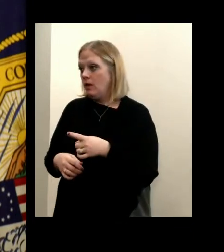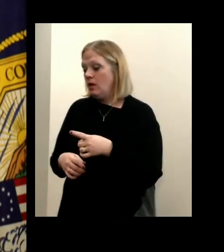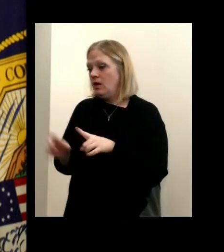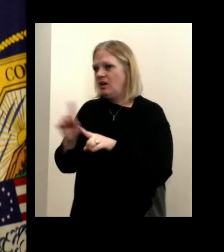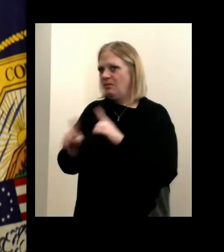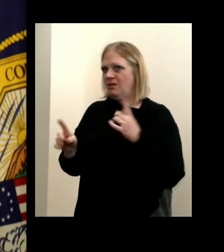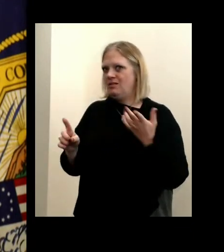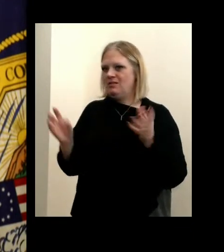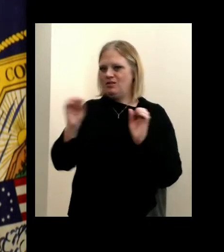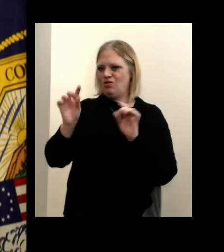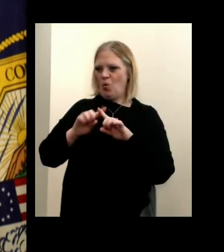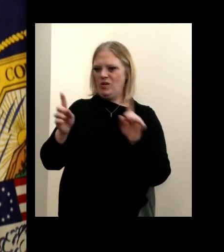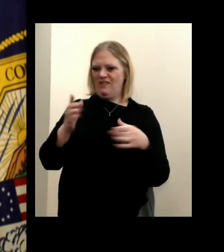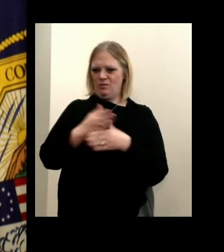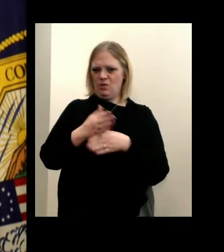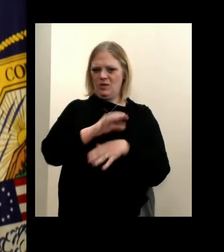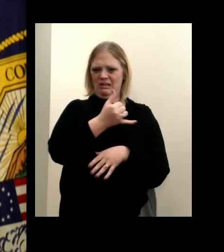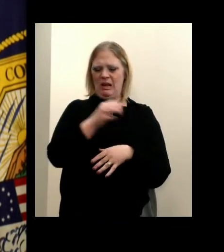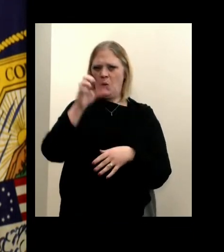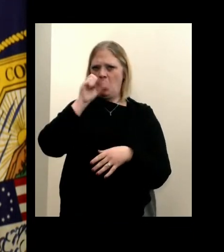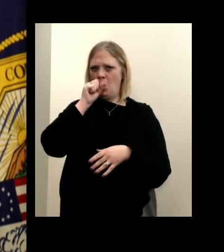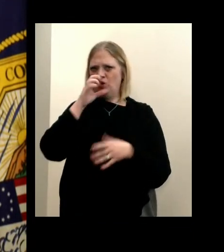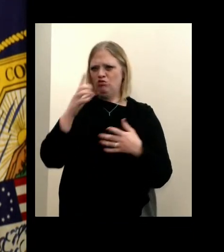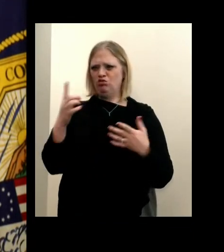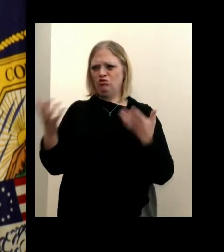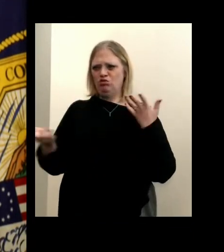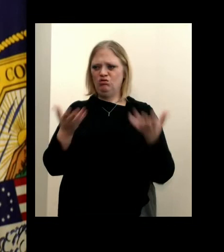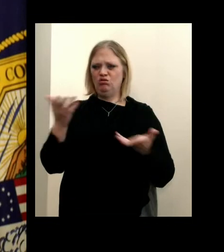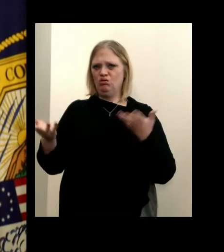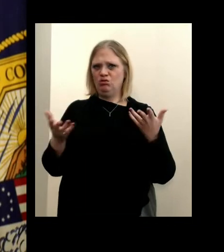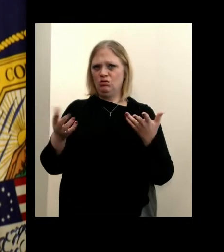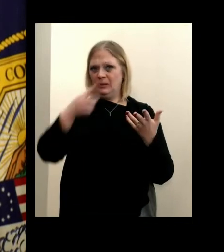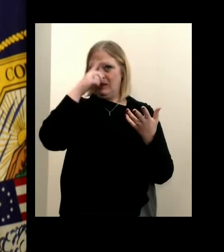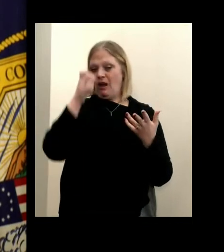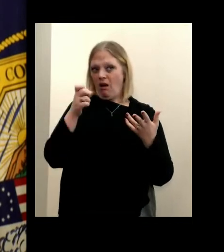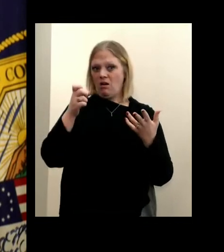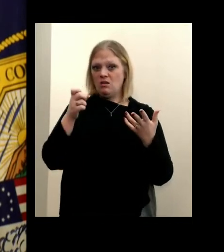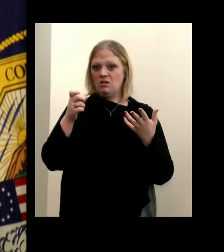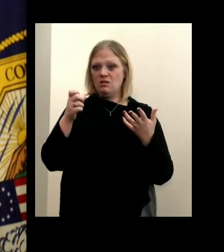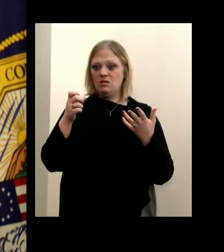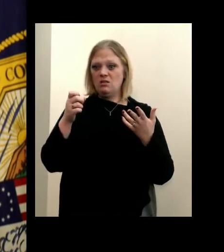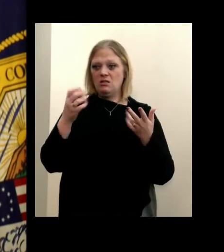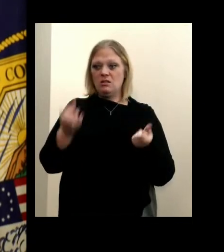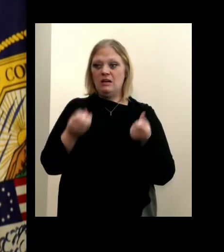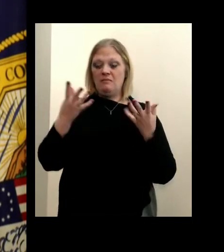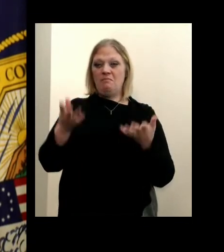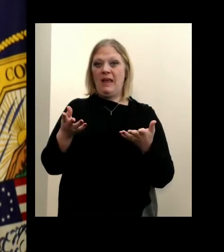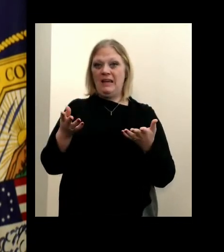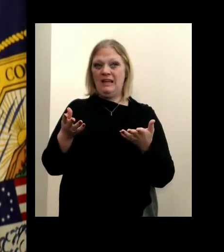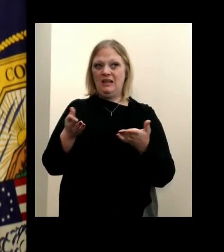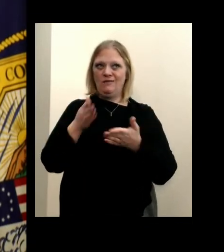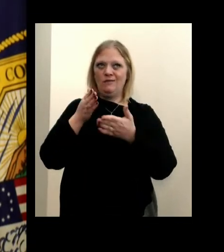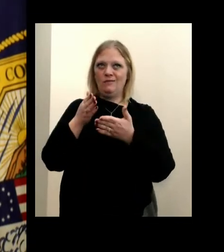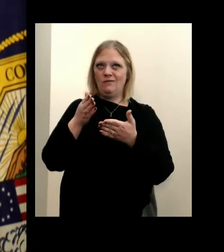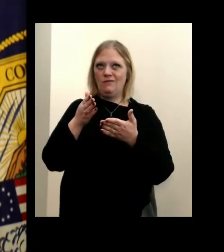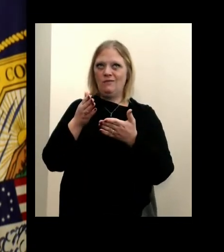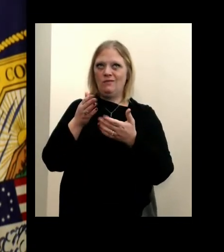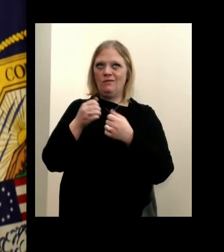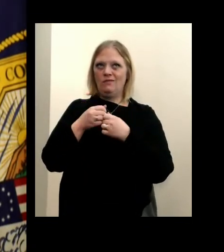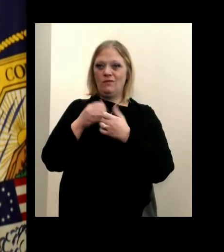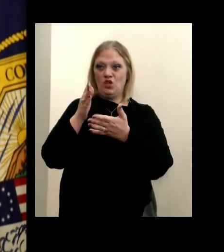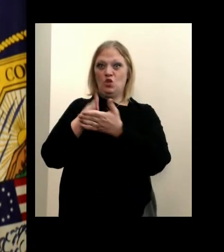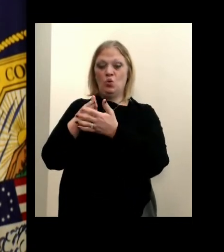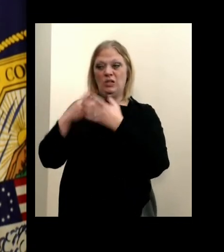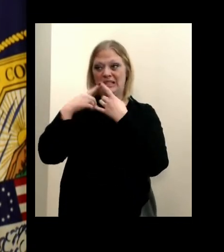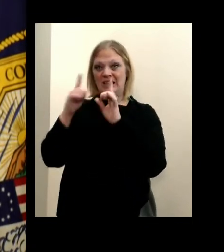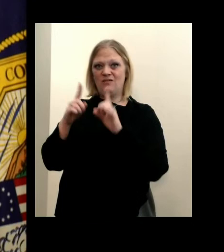difference between the yellow zone and orange zone restrictions right now is because many of those suits, not all of them, but many of them have been successful. Yeah, but